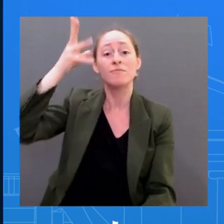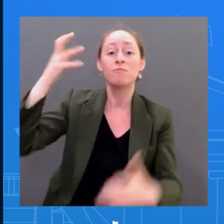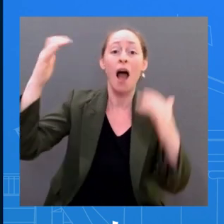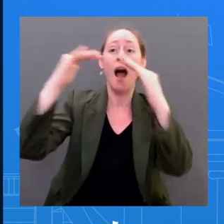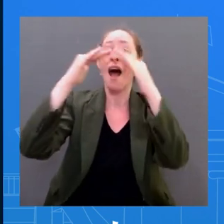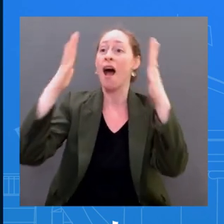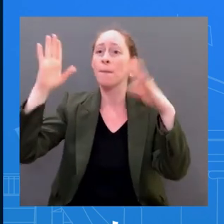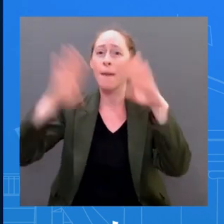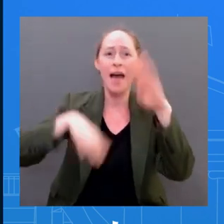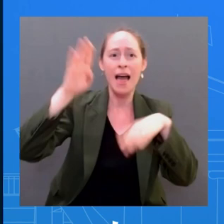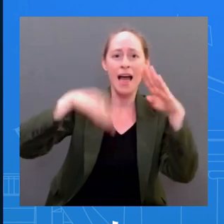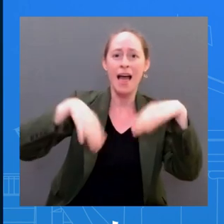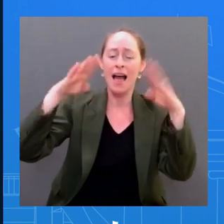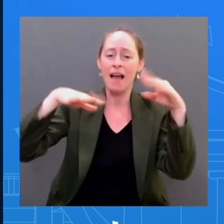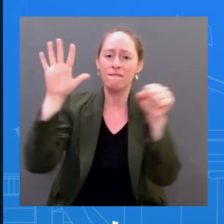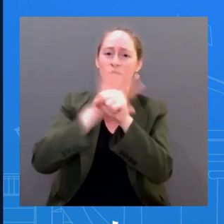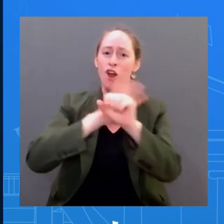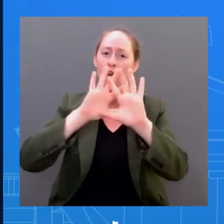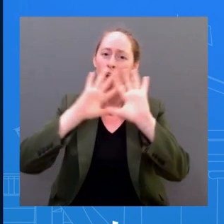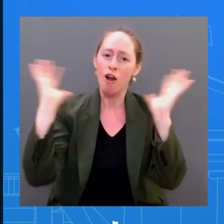truck.